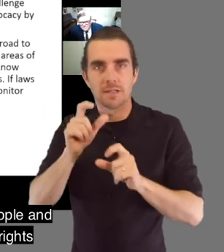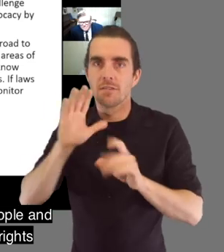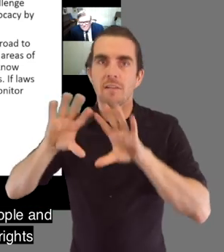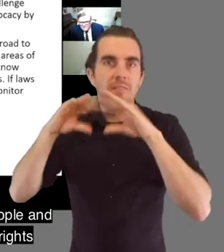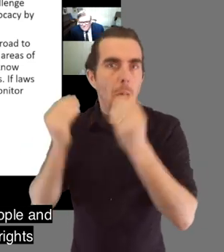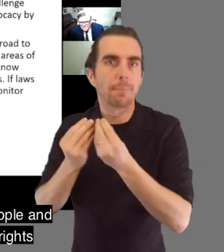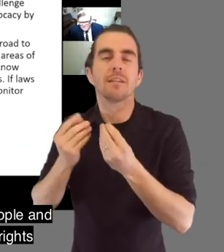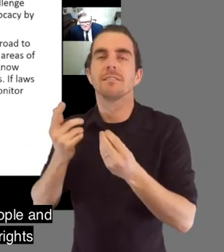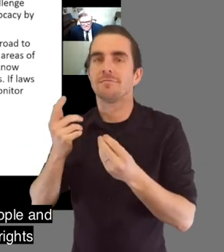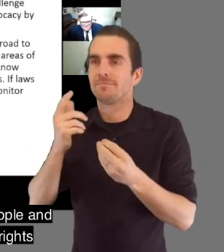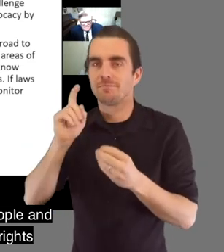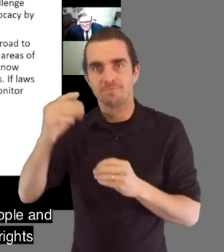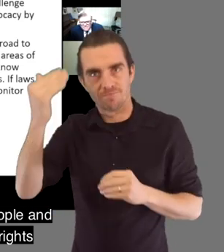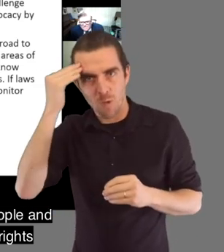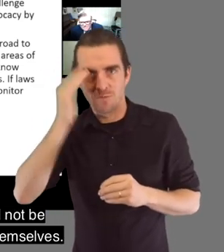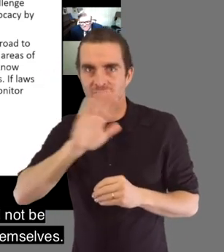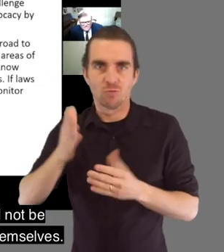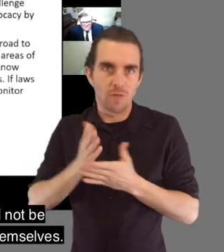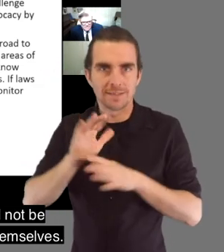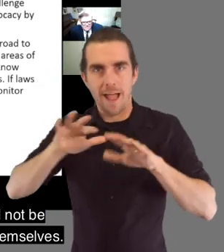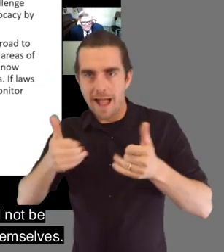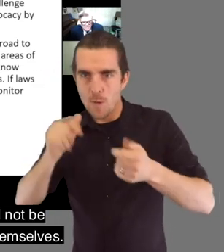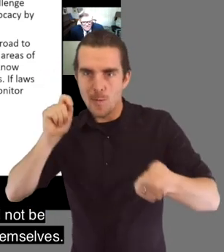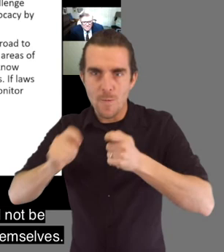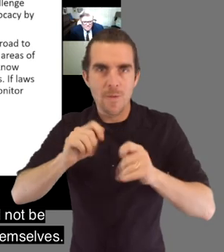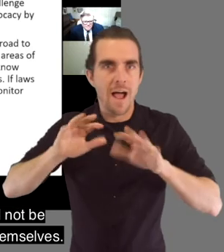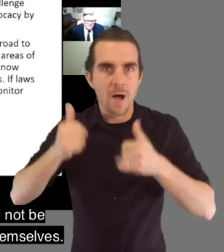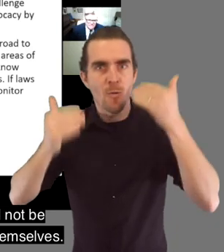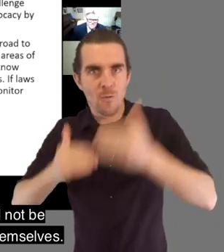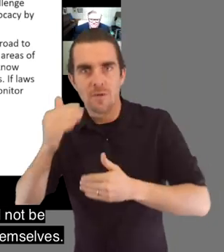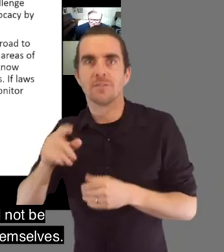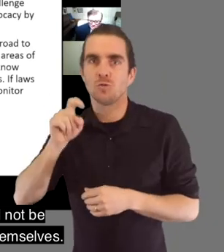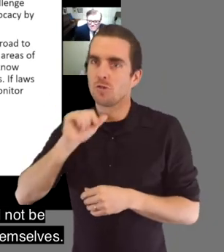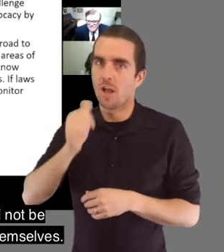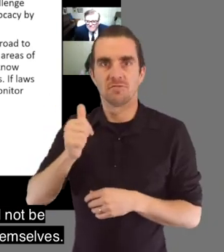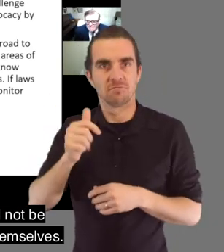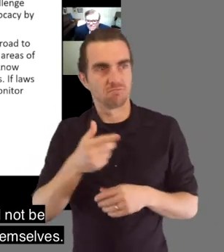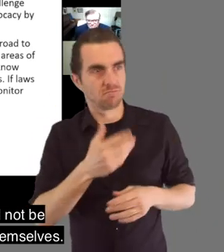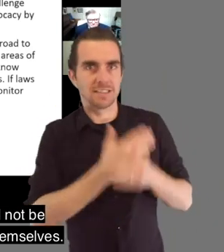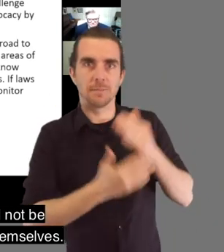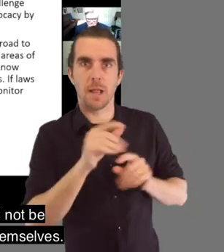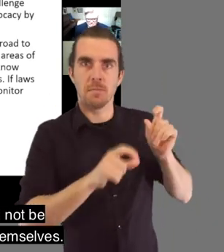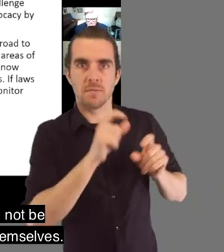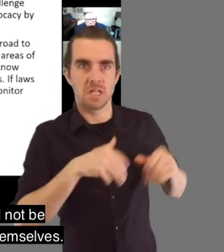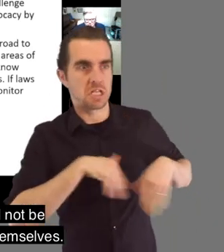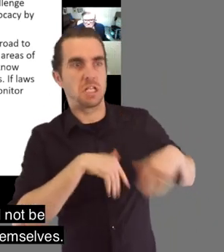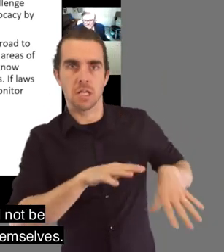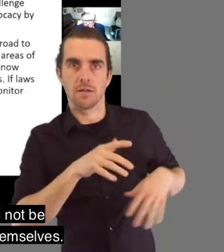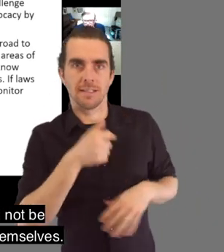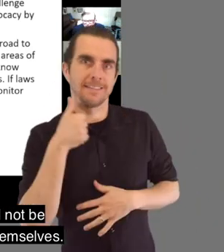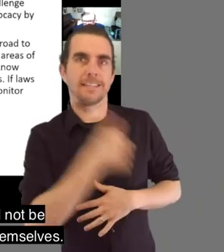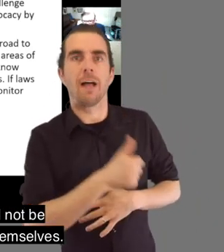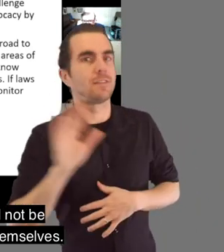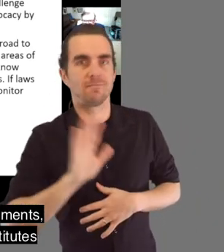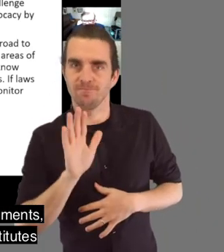their families need to know their rights and how to enforce them. It should not be left to disabled people to do this by